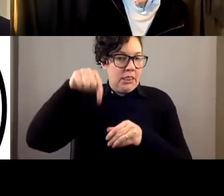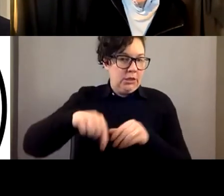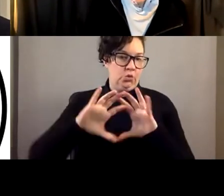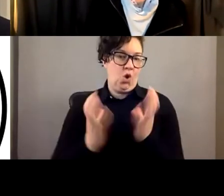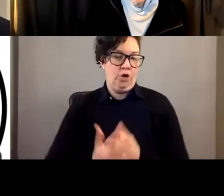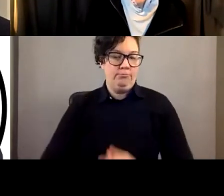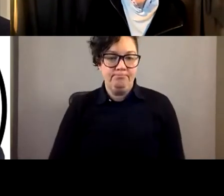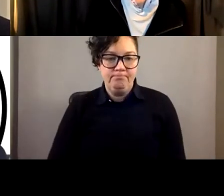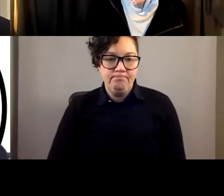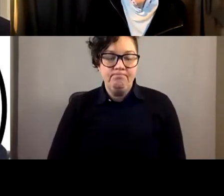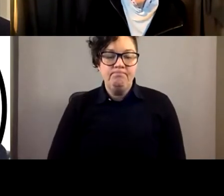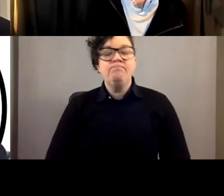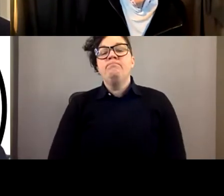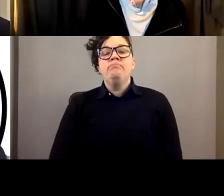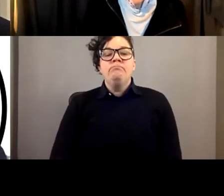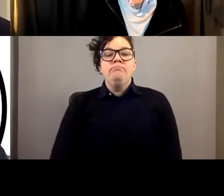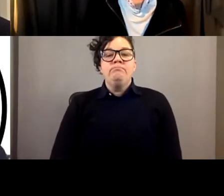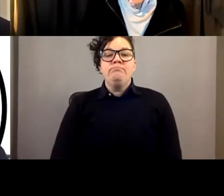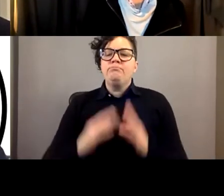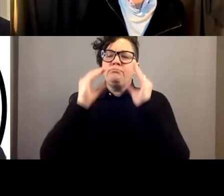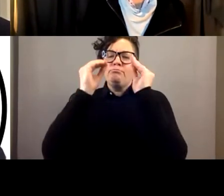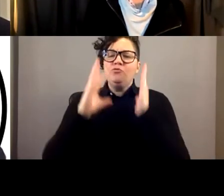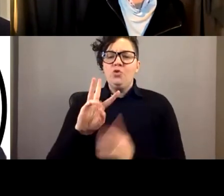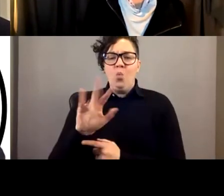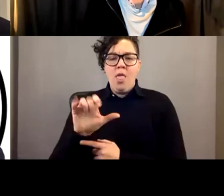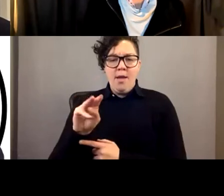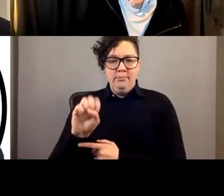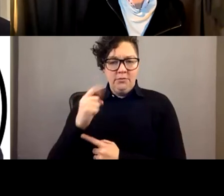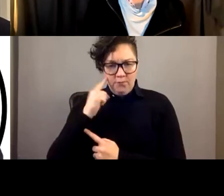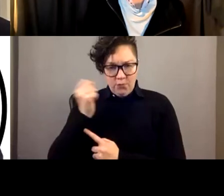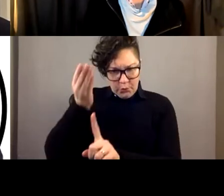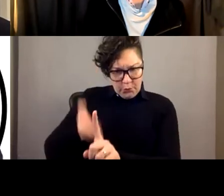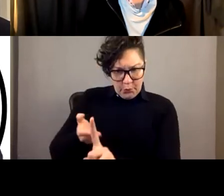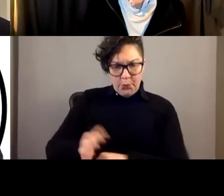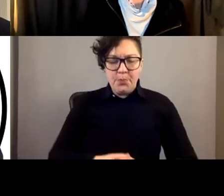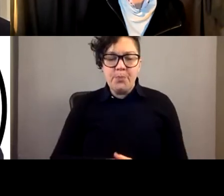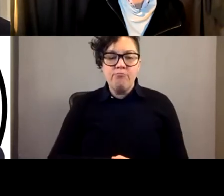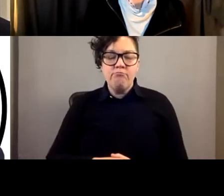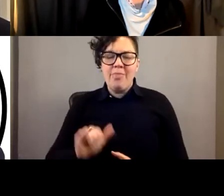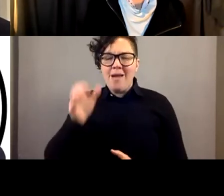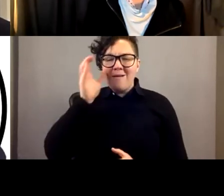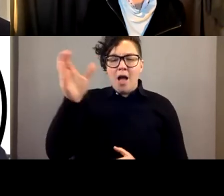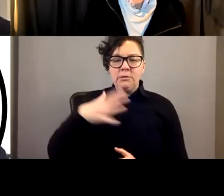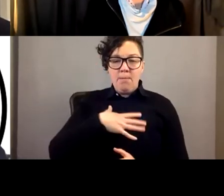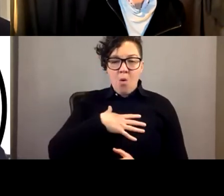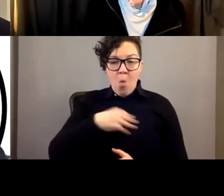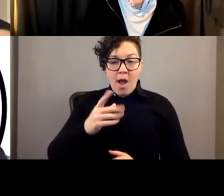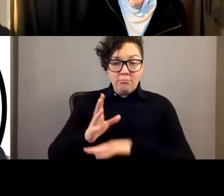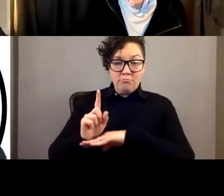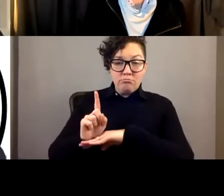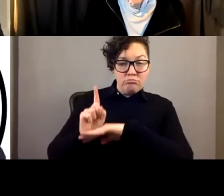And Professor Williams, this question for you: the concept of white privilege